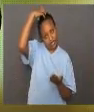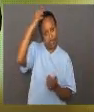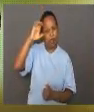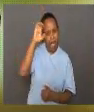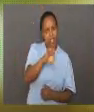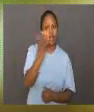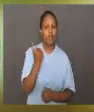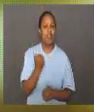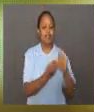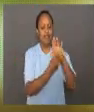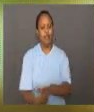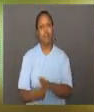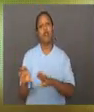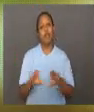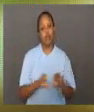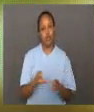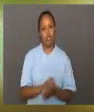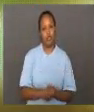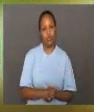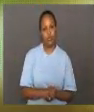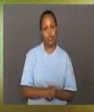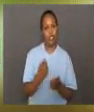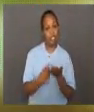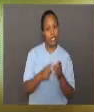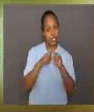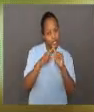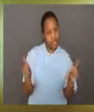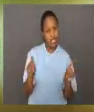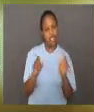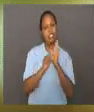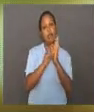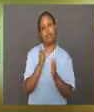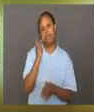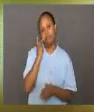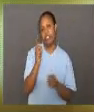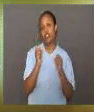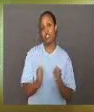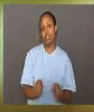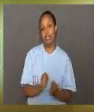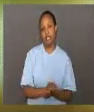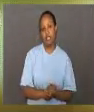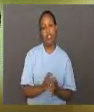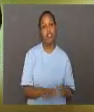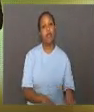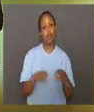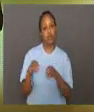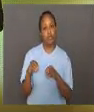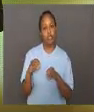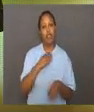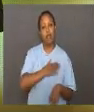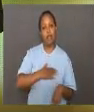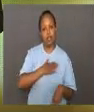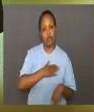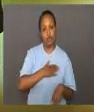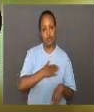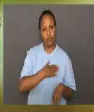force. Before we look at the specific examples of peasant revolts, students, please write